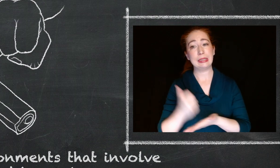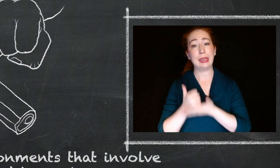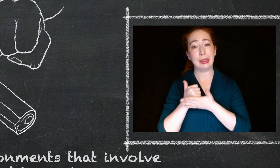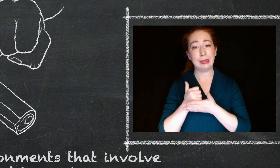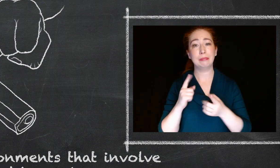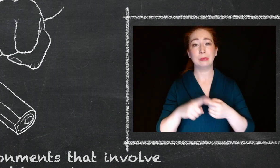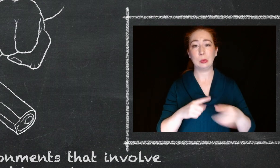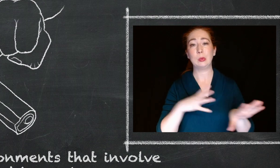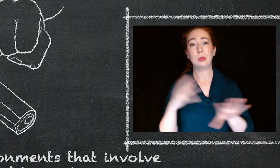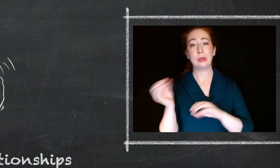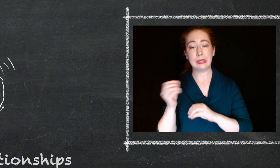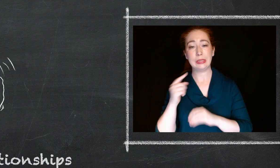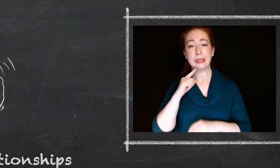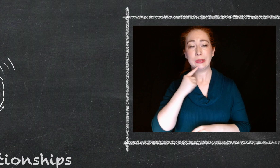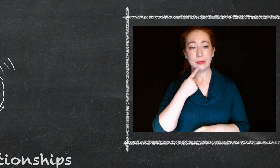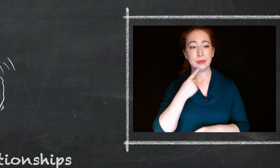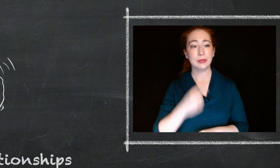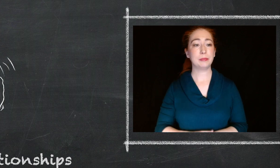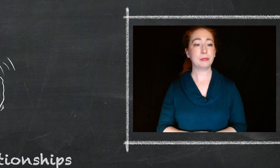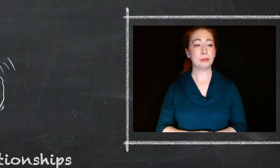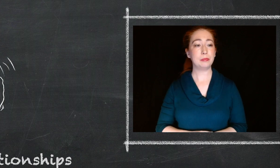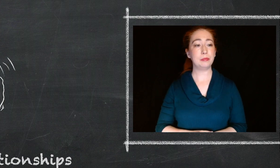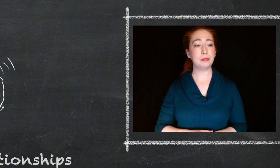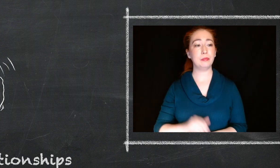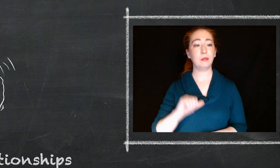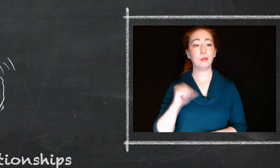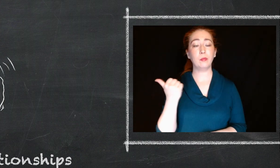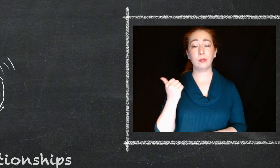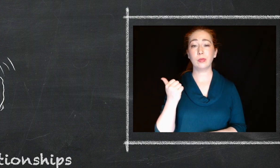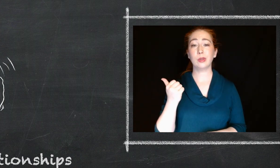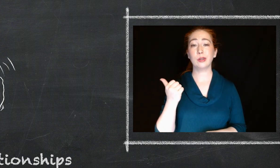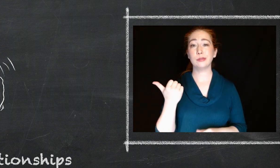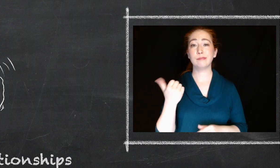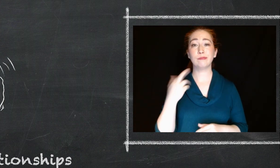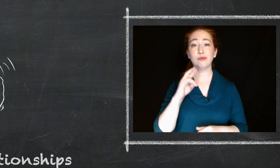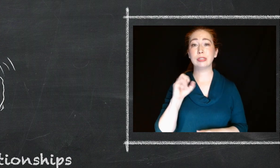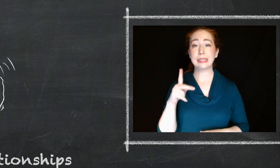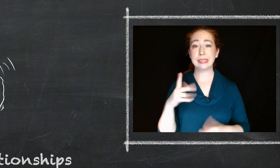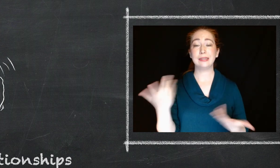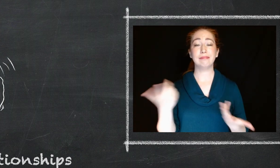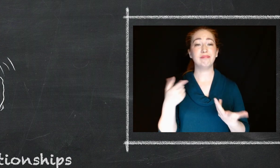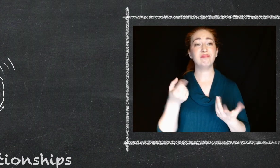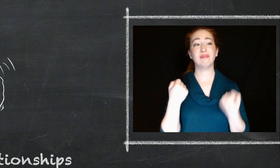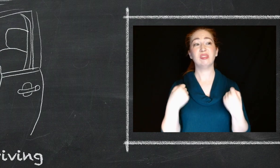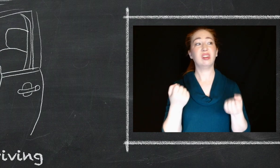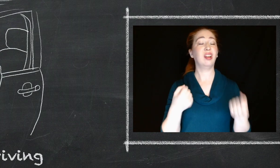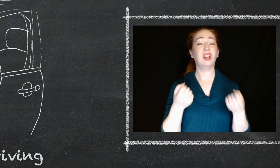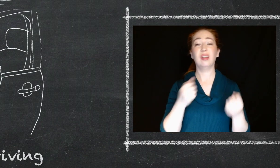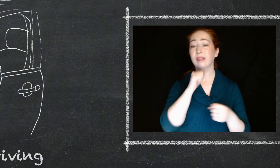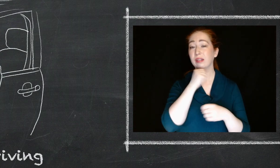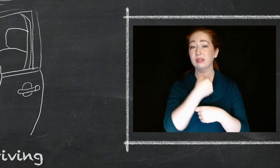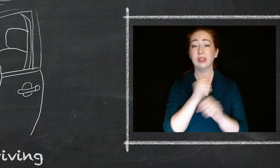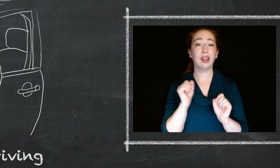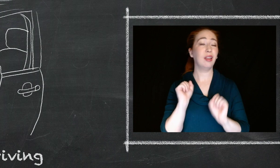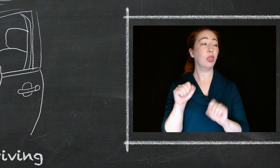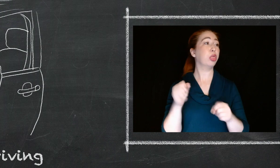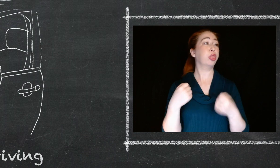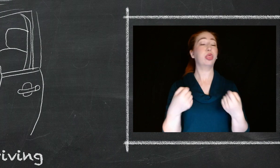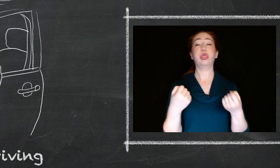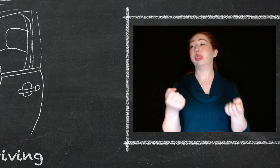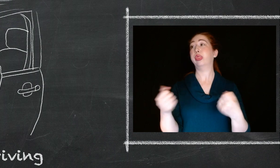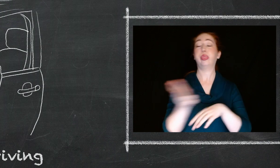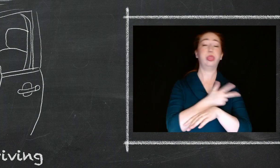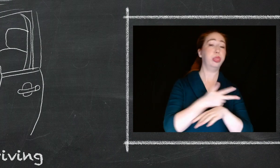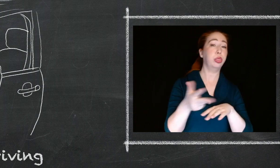or violence, including being in unstable, violent relationships. Another risk factor